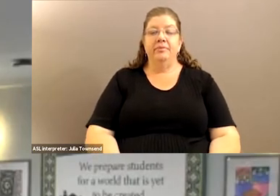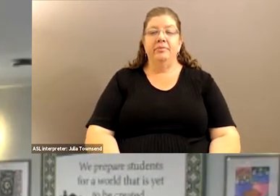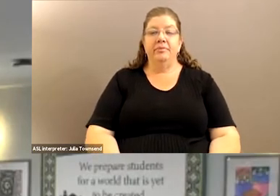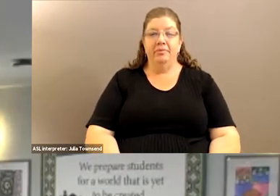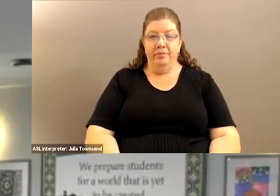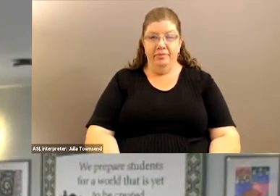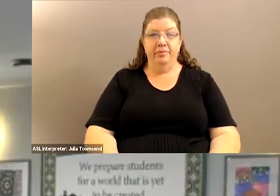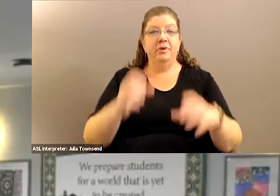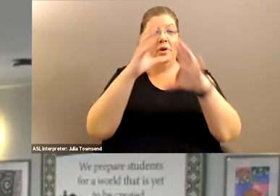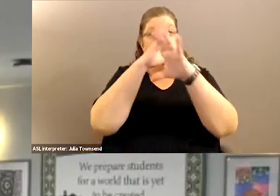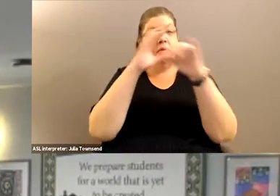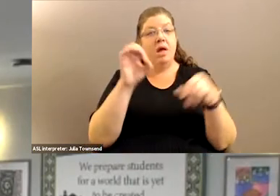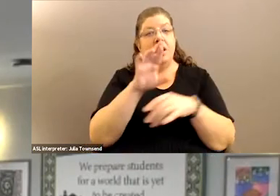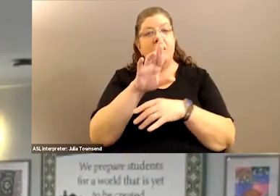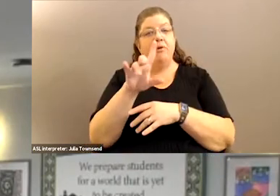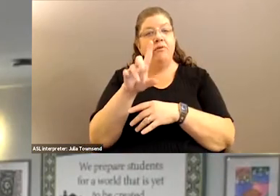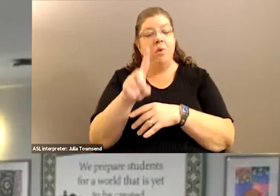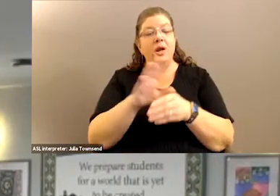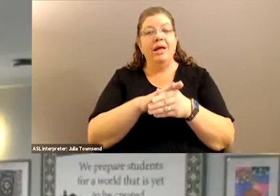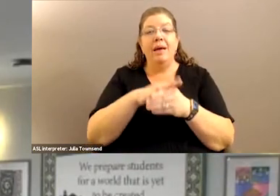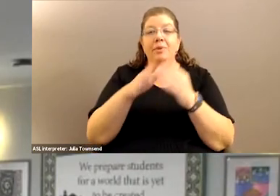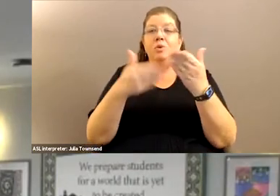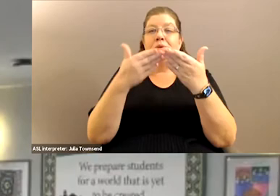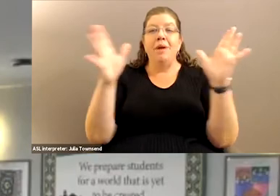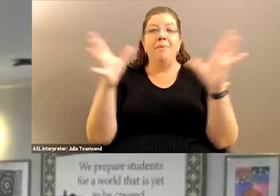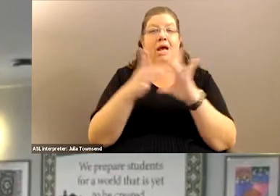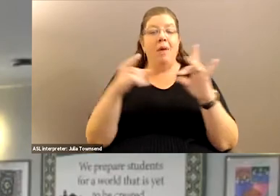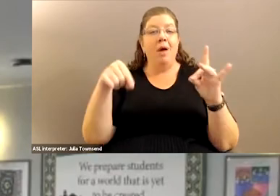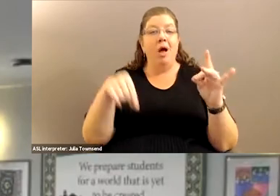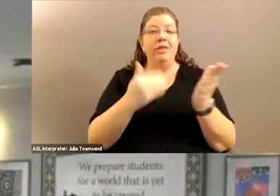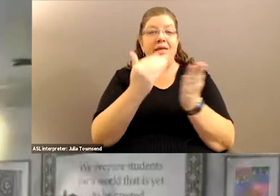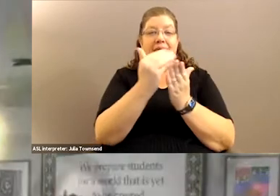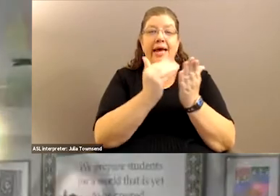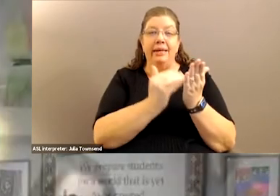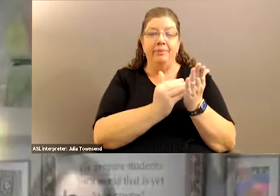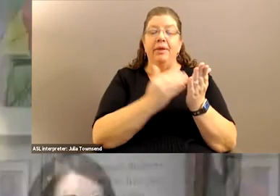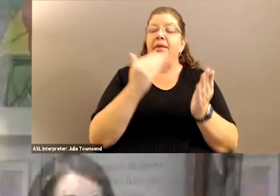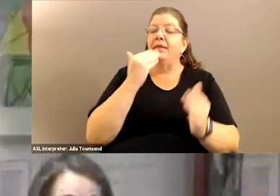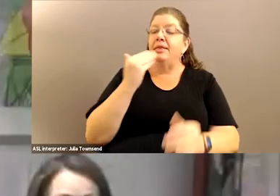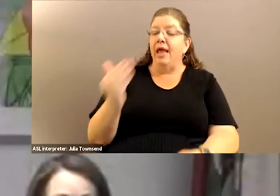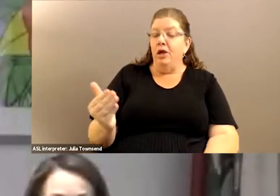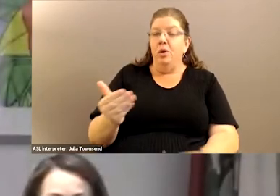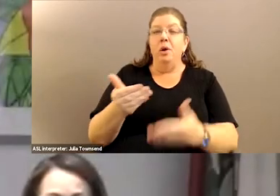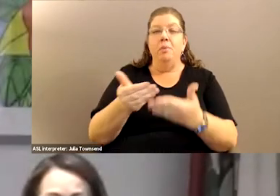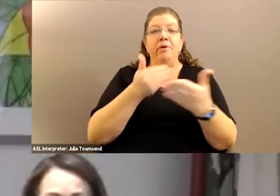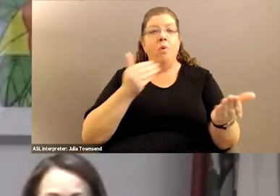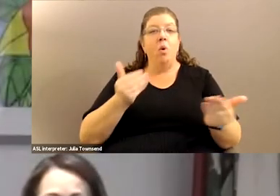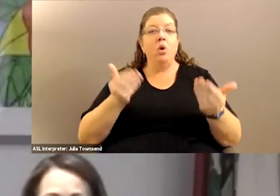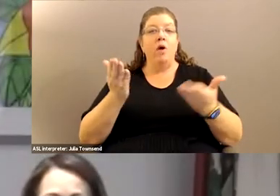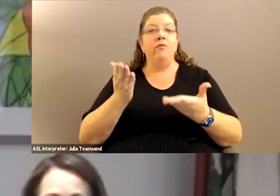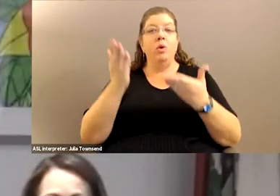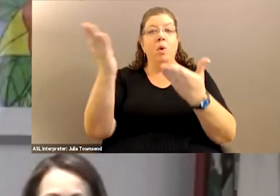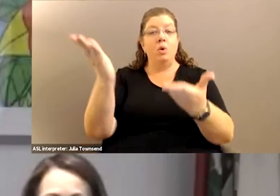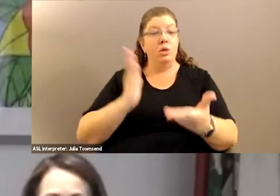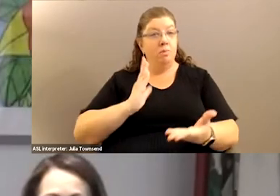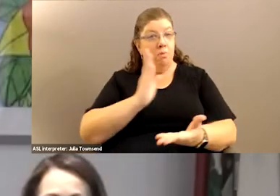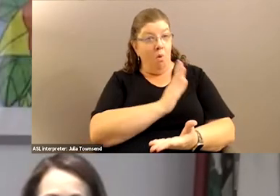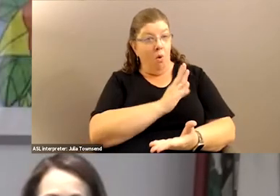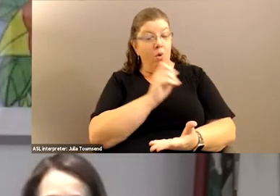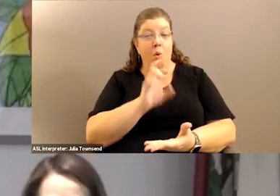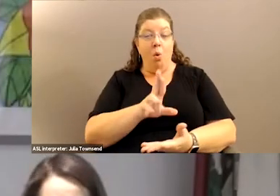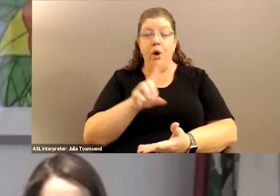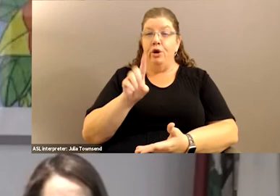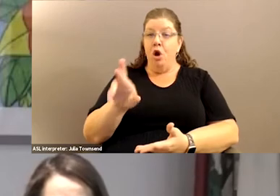president for that concludes public comment on this item thank you mr hill before i call for a motion board members or dr